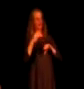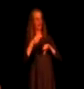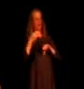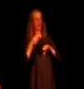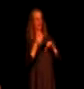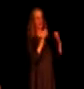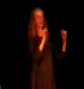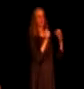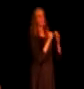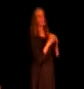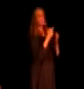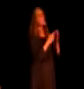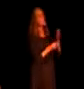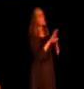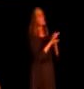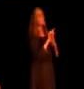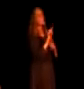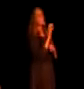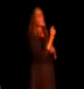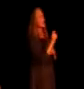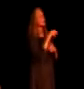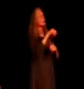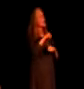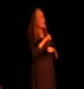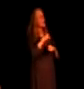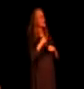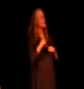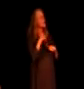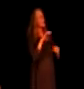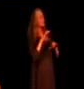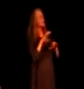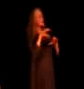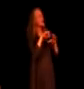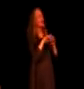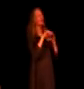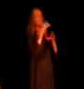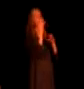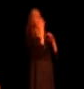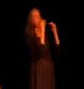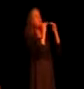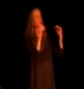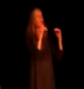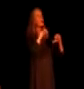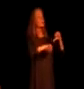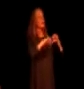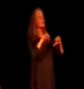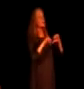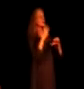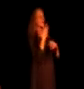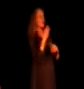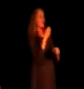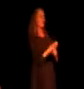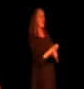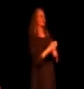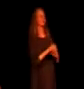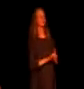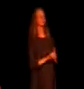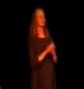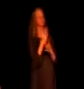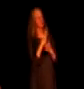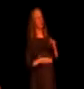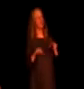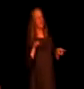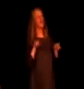tax dollars were paying for me to do up in the science complex for 40 years. And so you'll get a little bit of